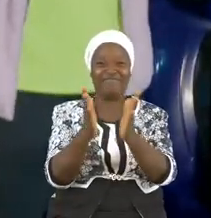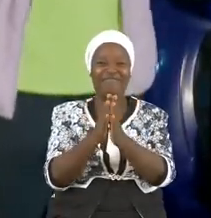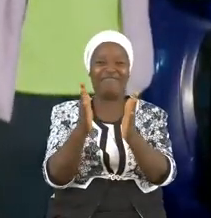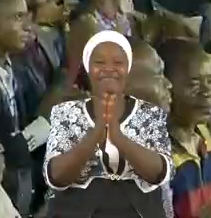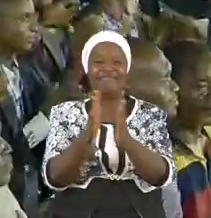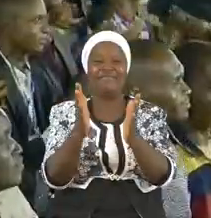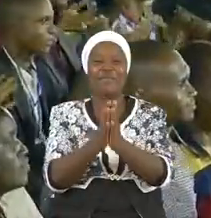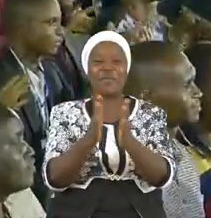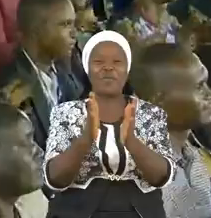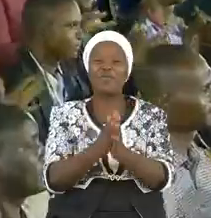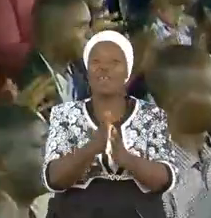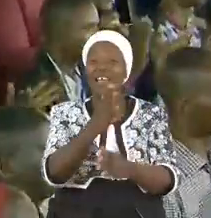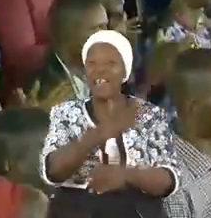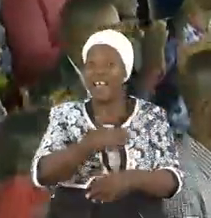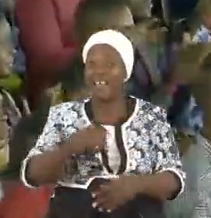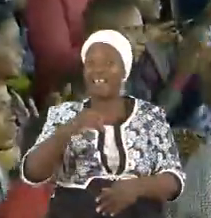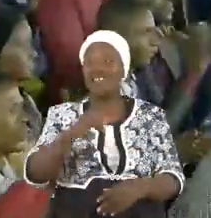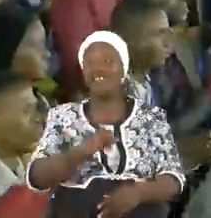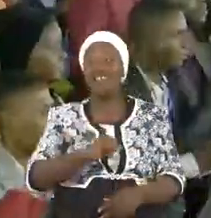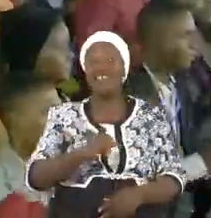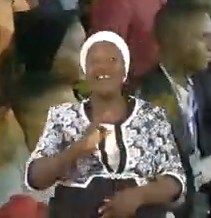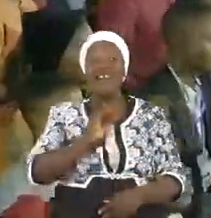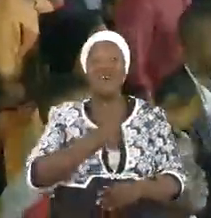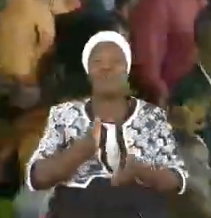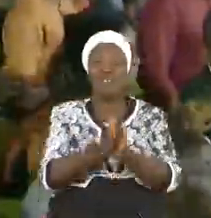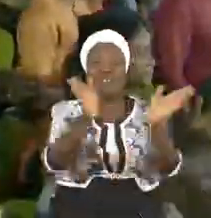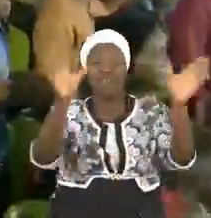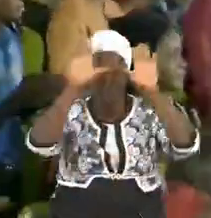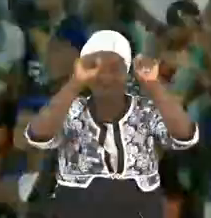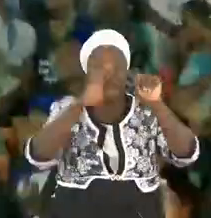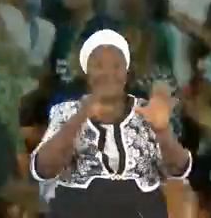And I will take that with me everywhere I go.